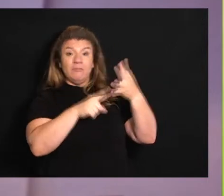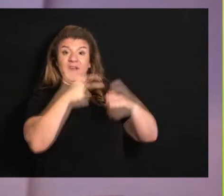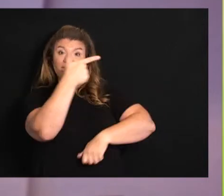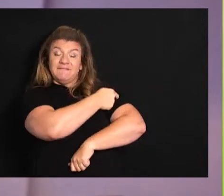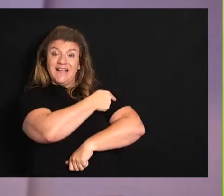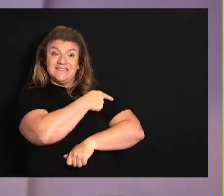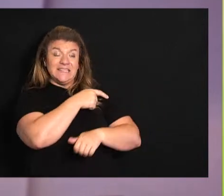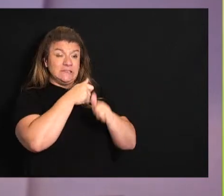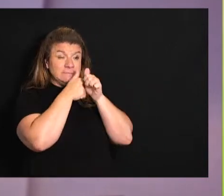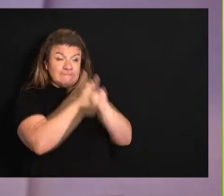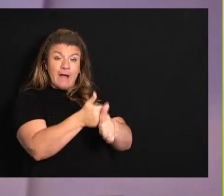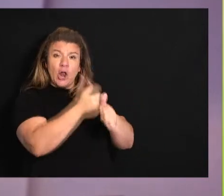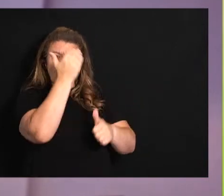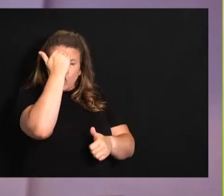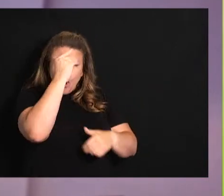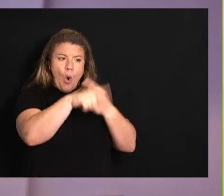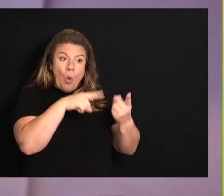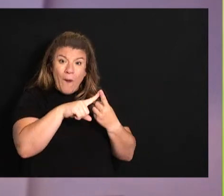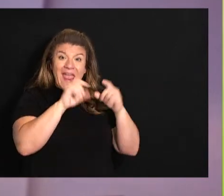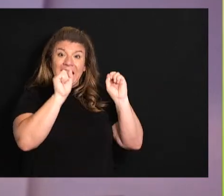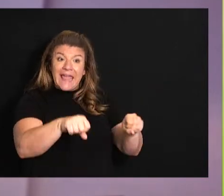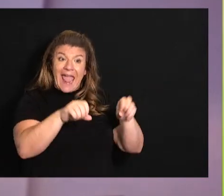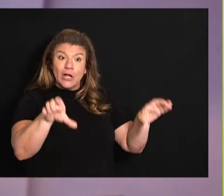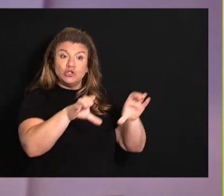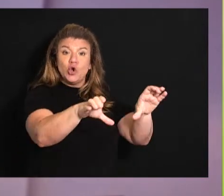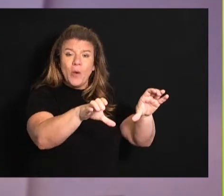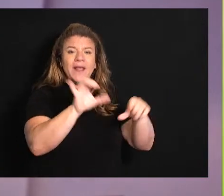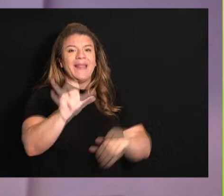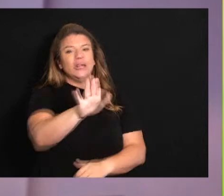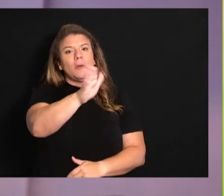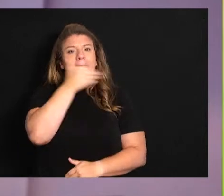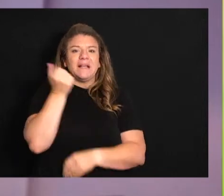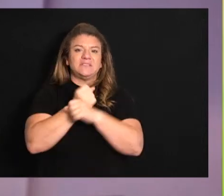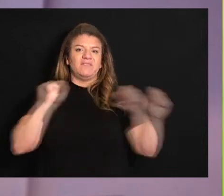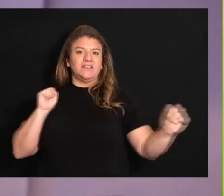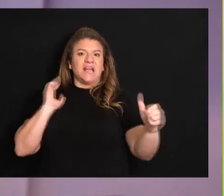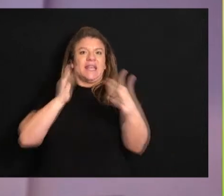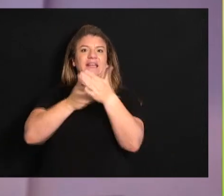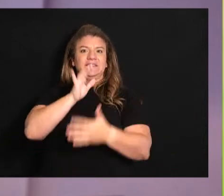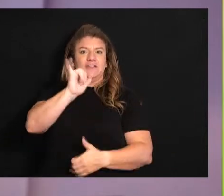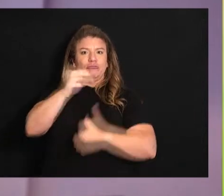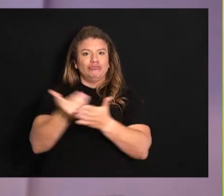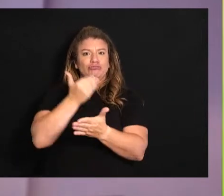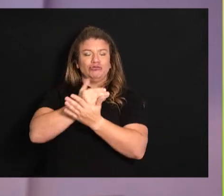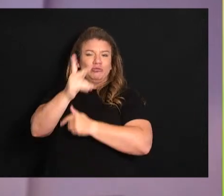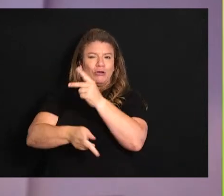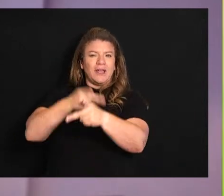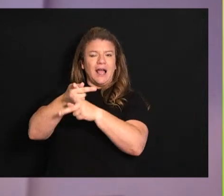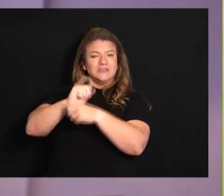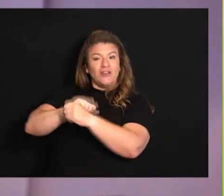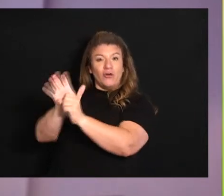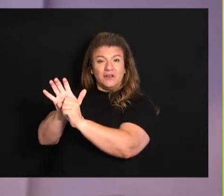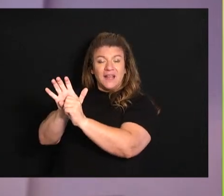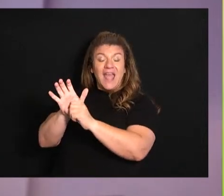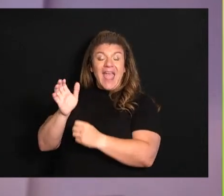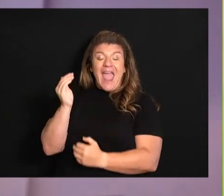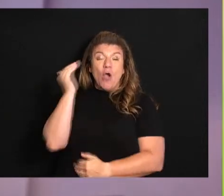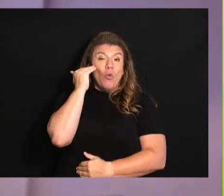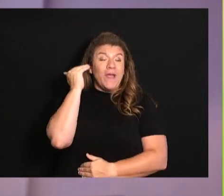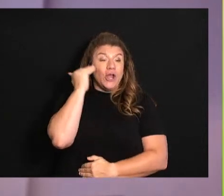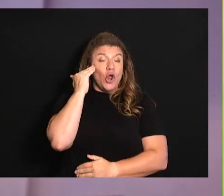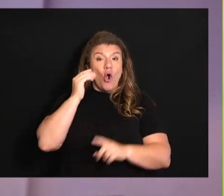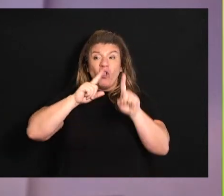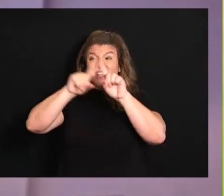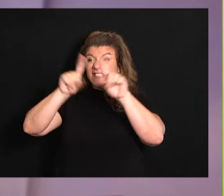best protection that you can have against these variants. And we know that although the variants can